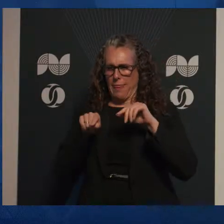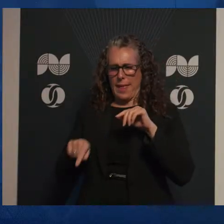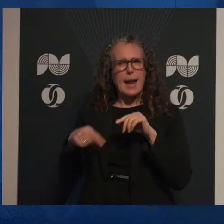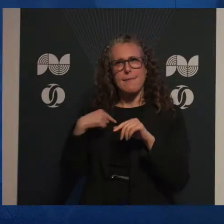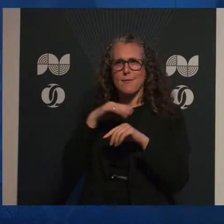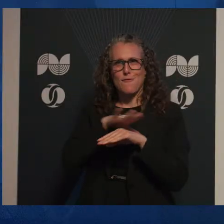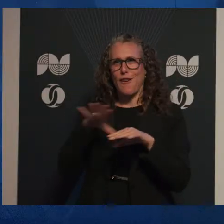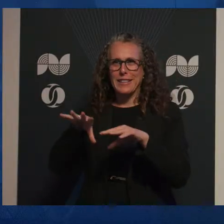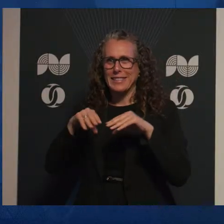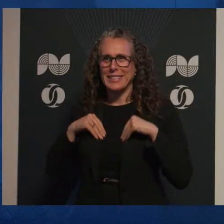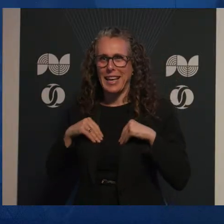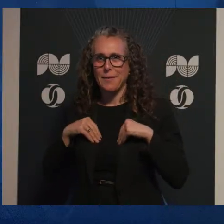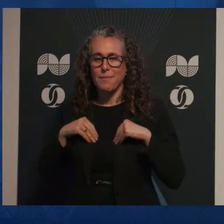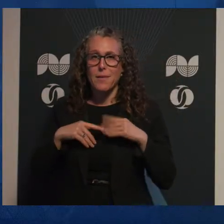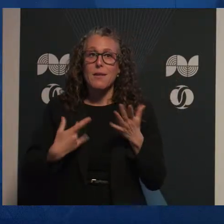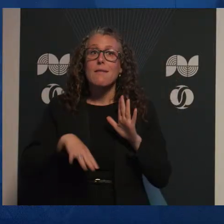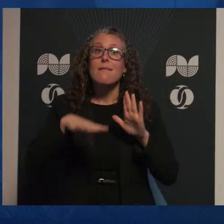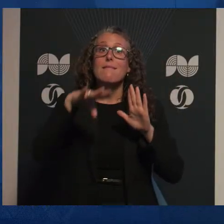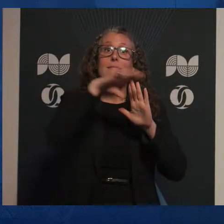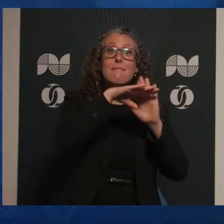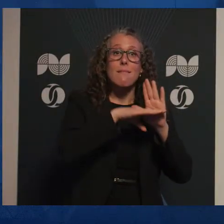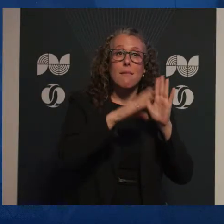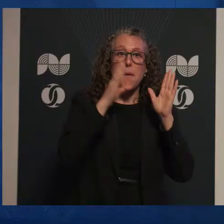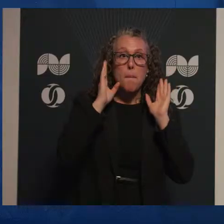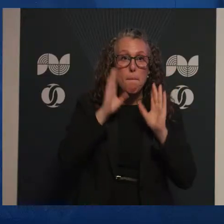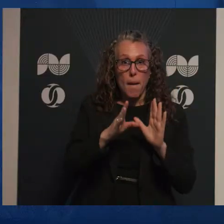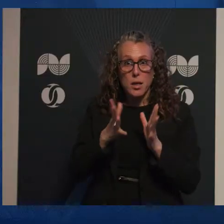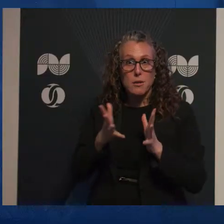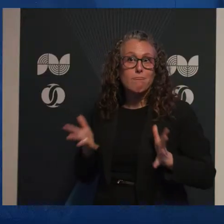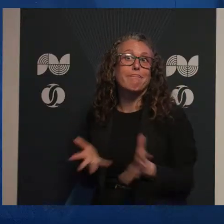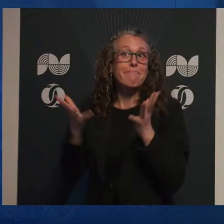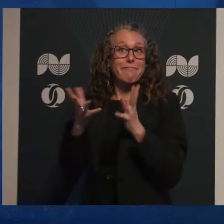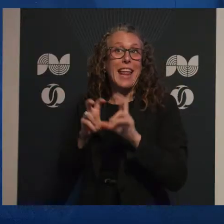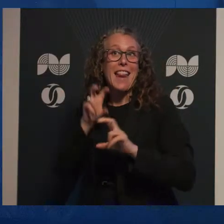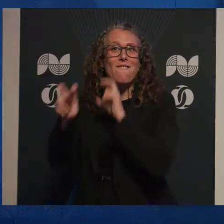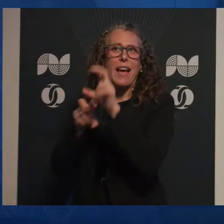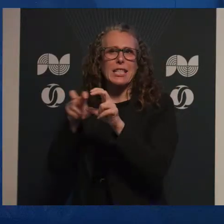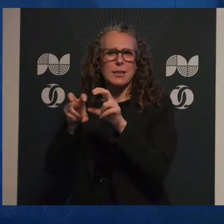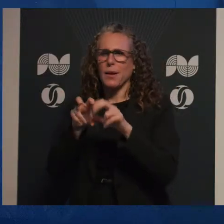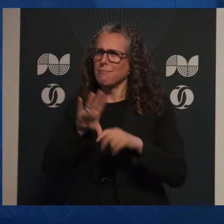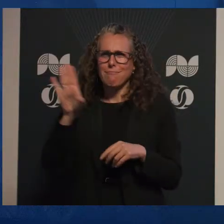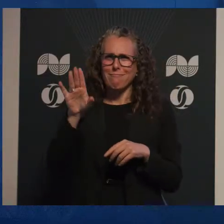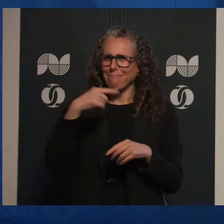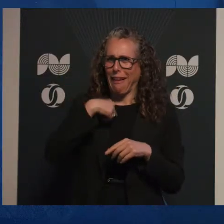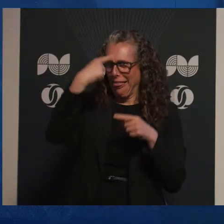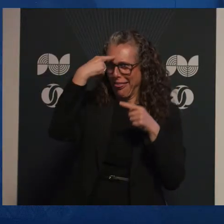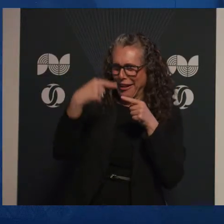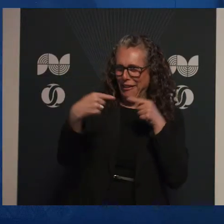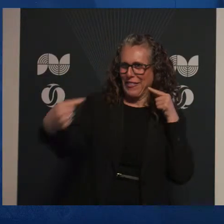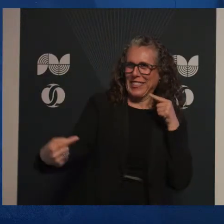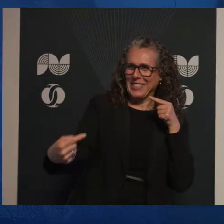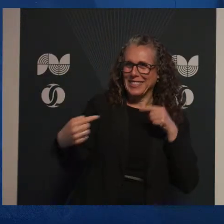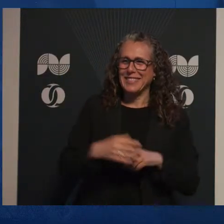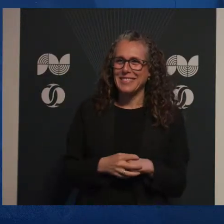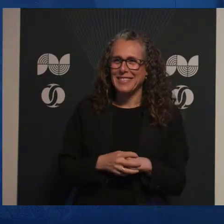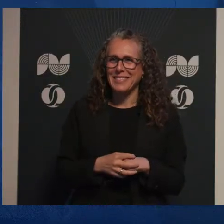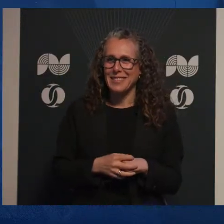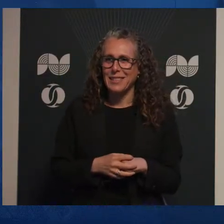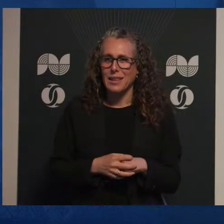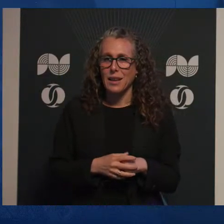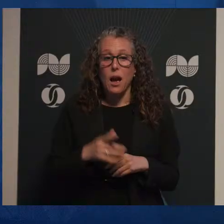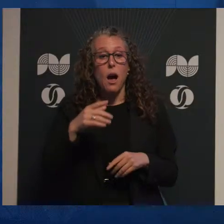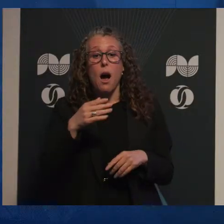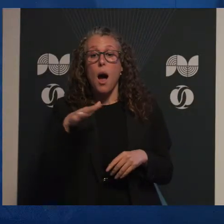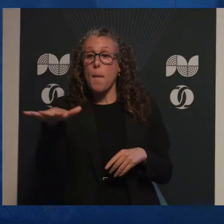is at the price of incentivising investment. Quite on the contrary. And I think in particular in environments where we're trying to perhaps